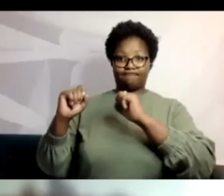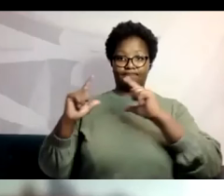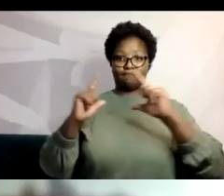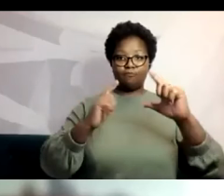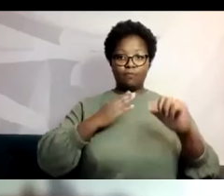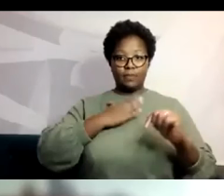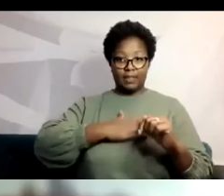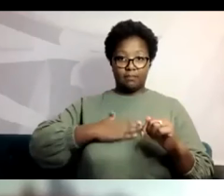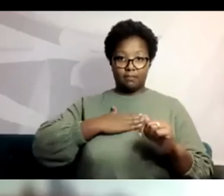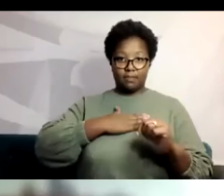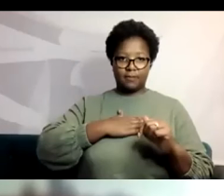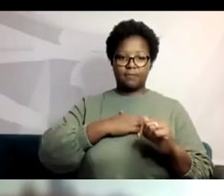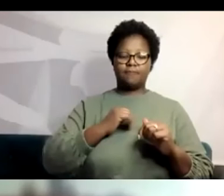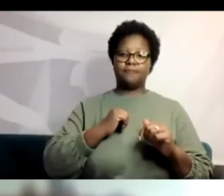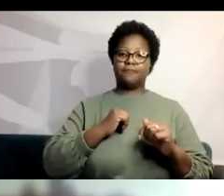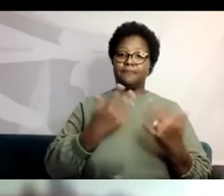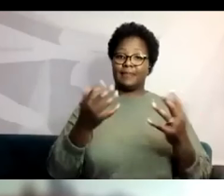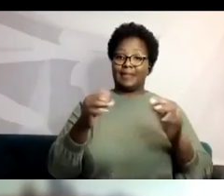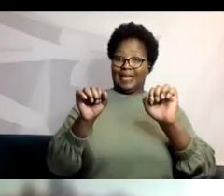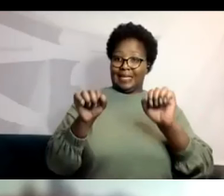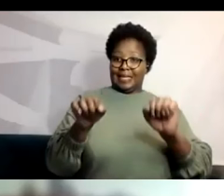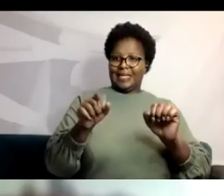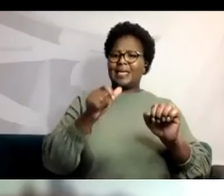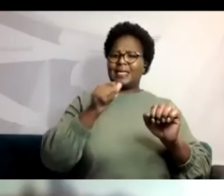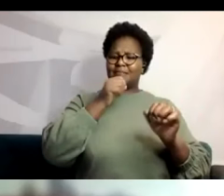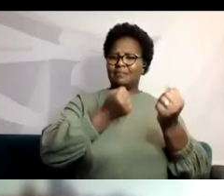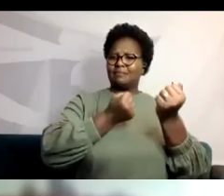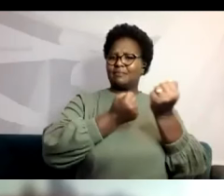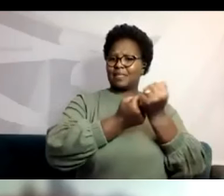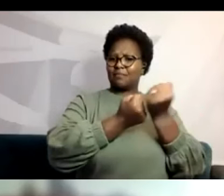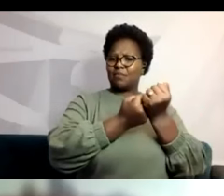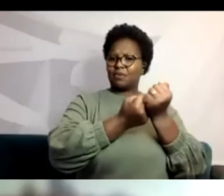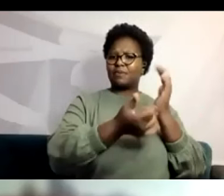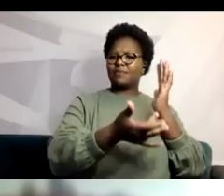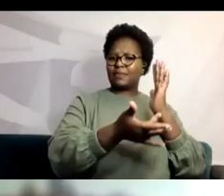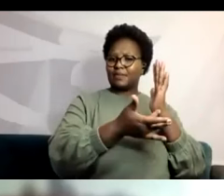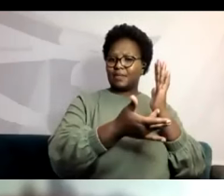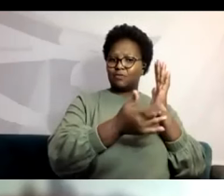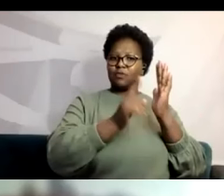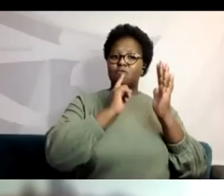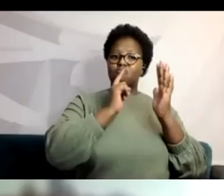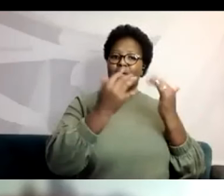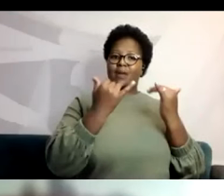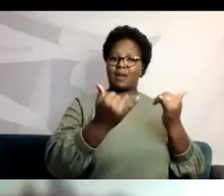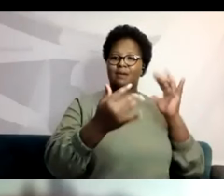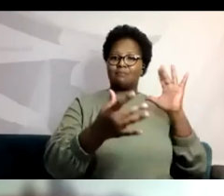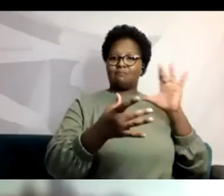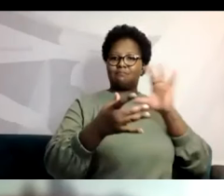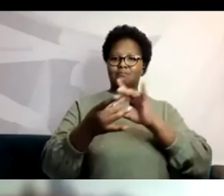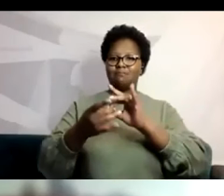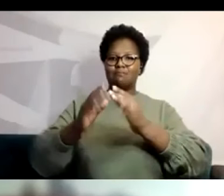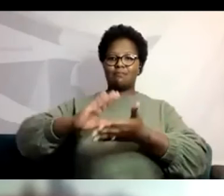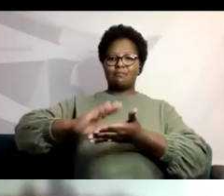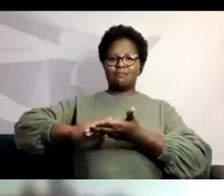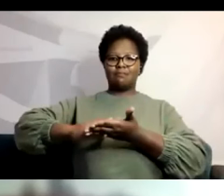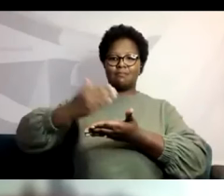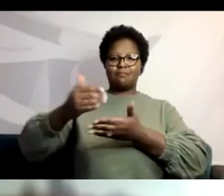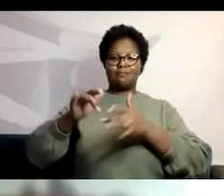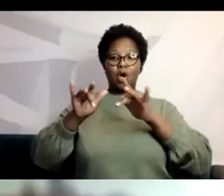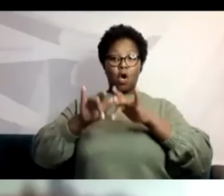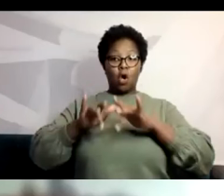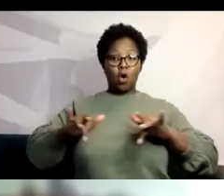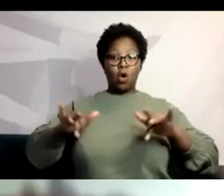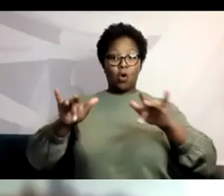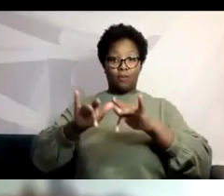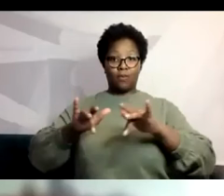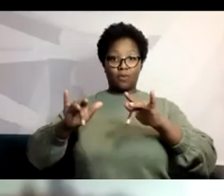So of course, assistive technology embraces computers. Our Laura Long Technology